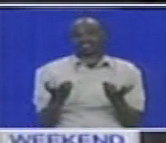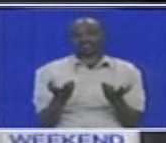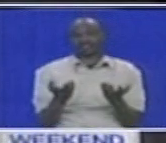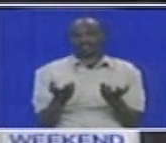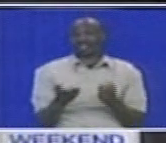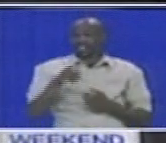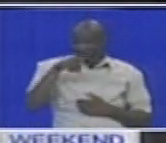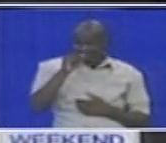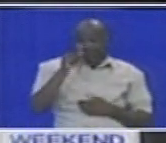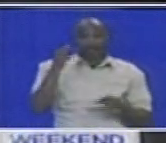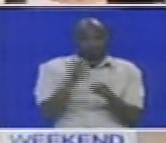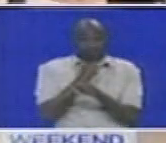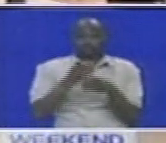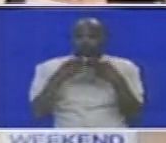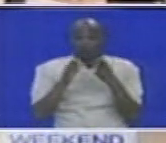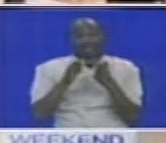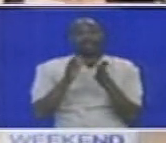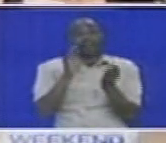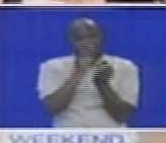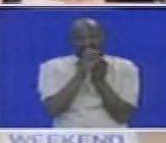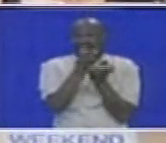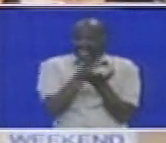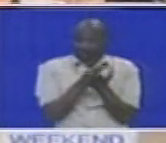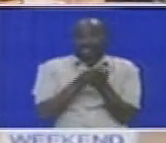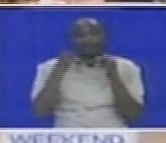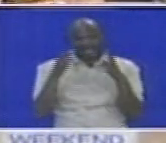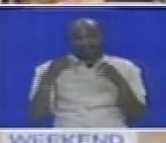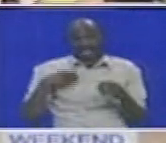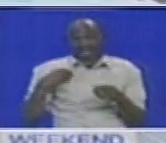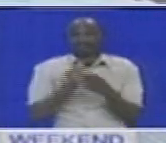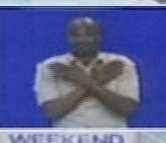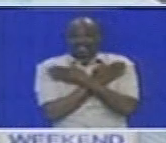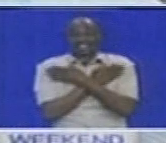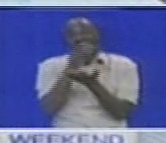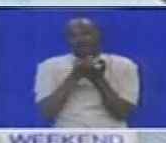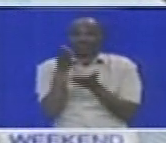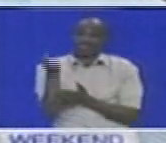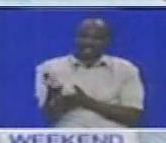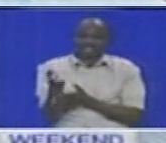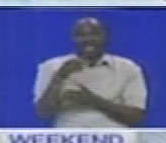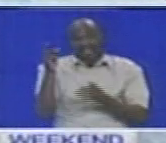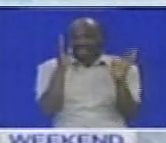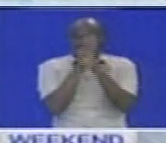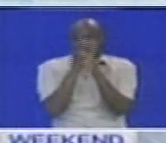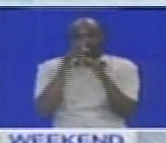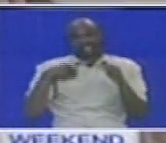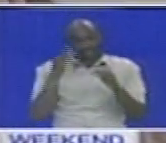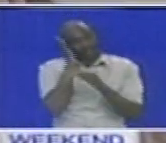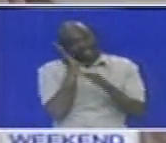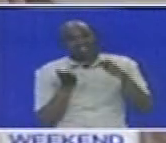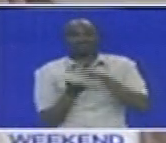that they cannot open bank accounts, some deposit their money in their friends' accounts while others hide their money under their